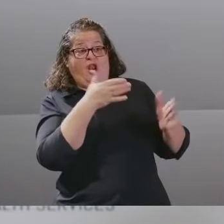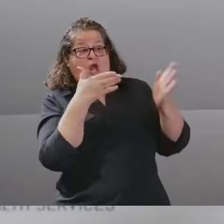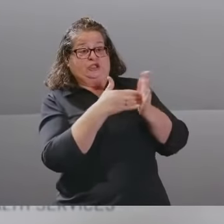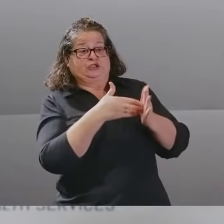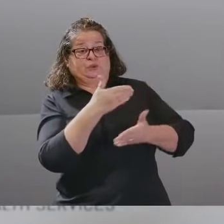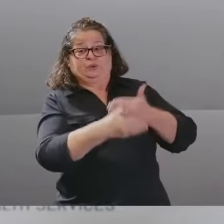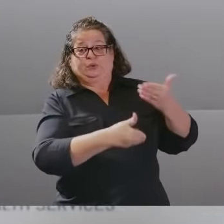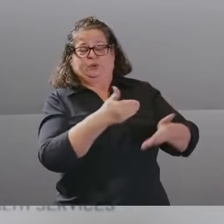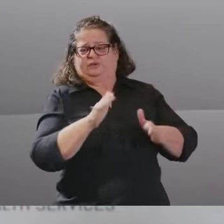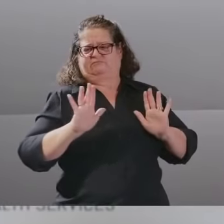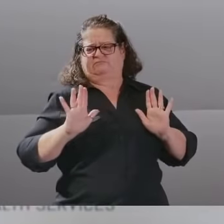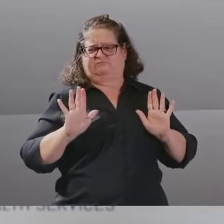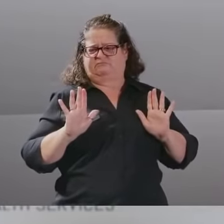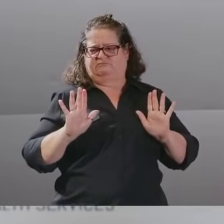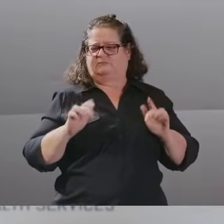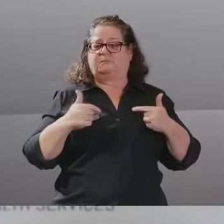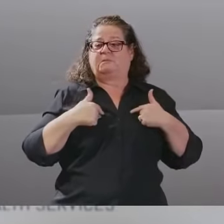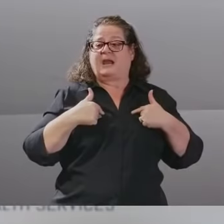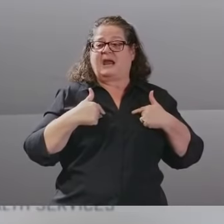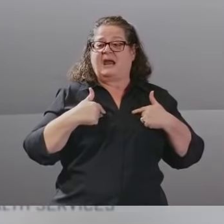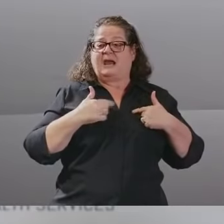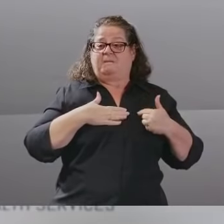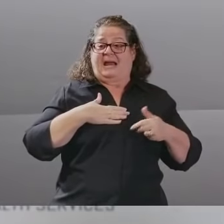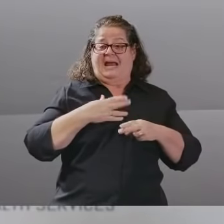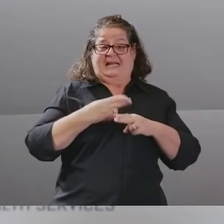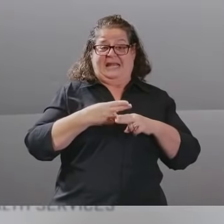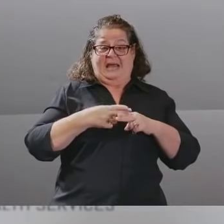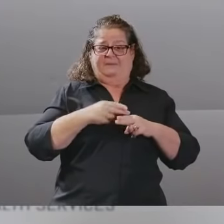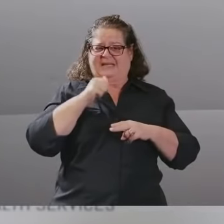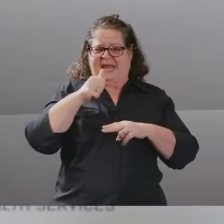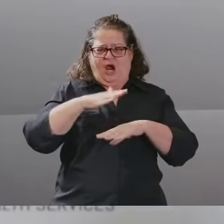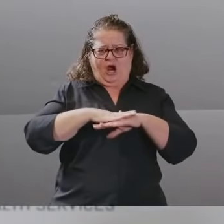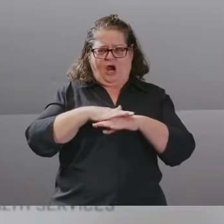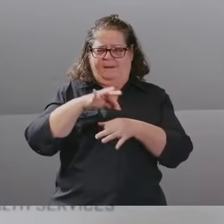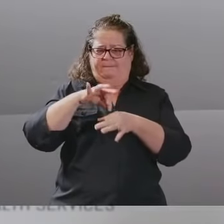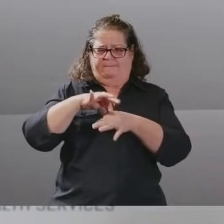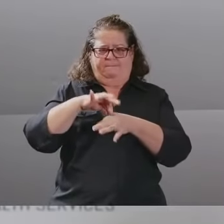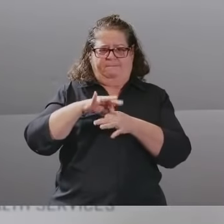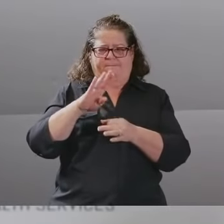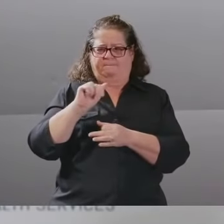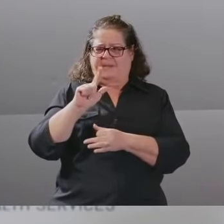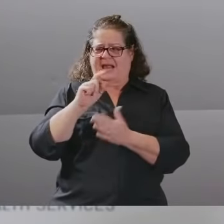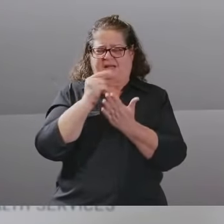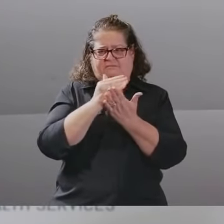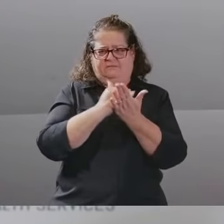okay? I respect the people who put their names on a ballot.